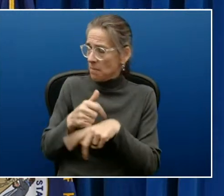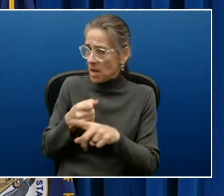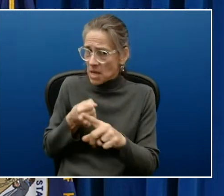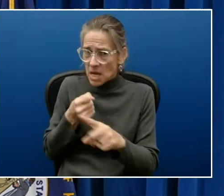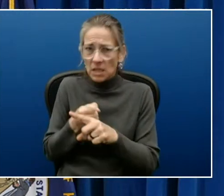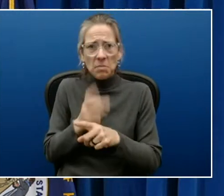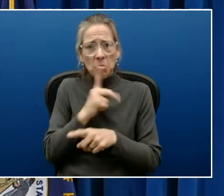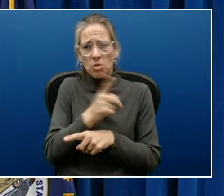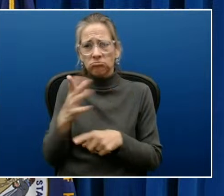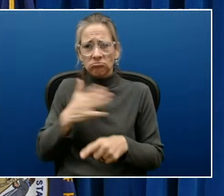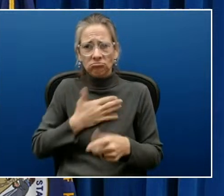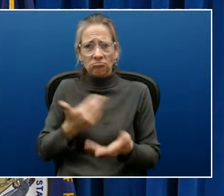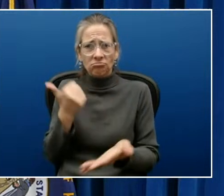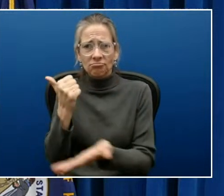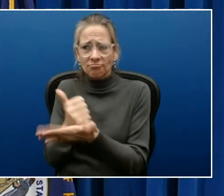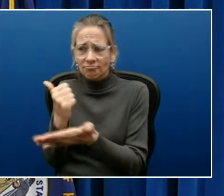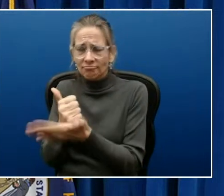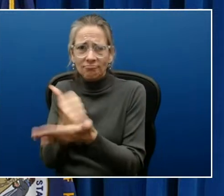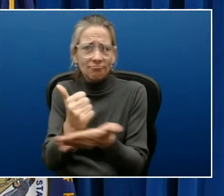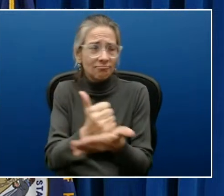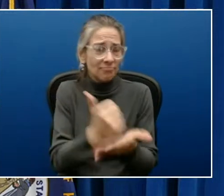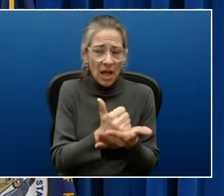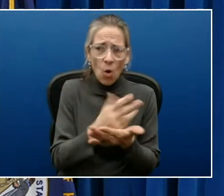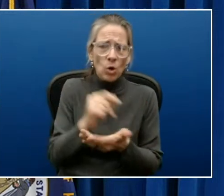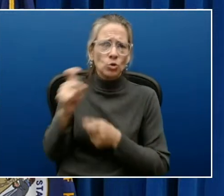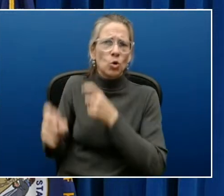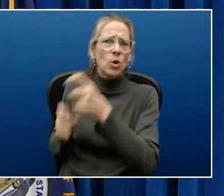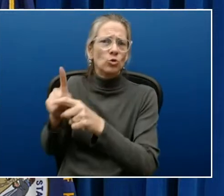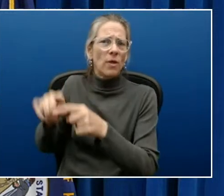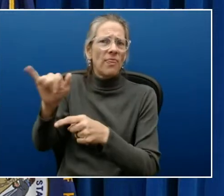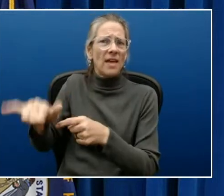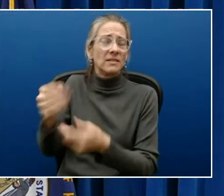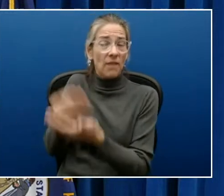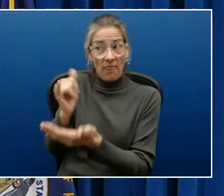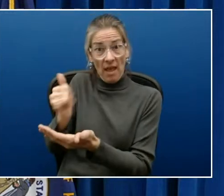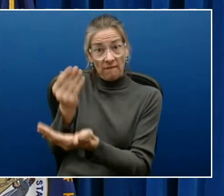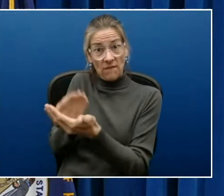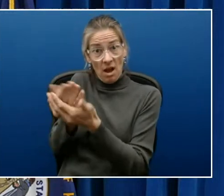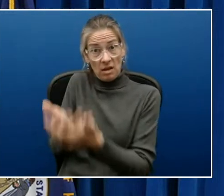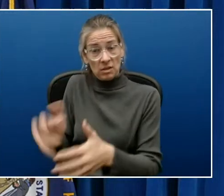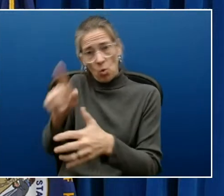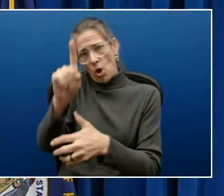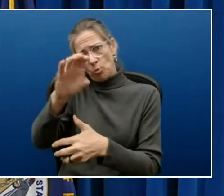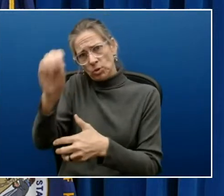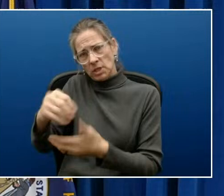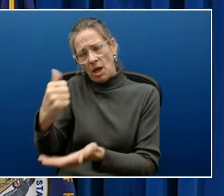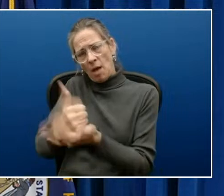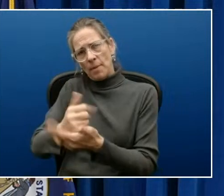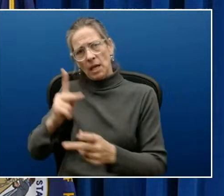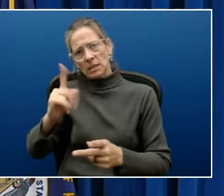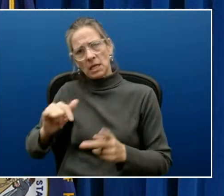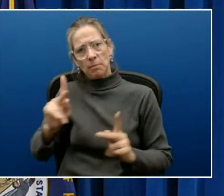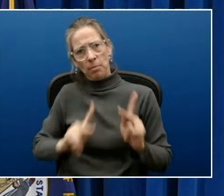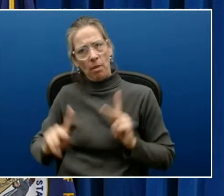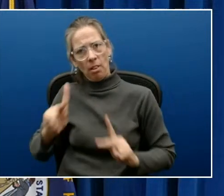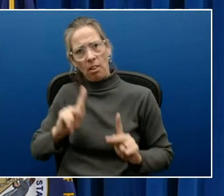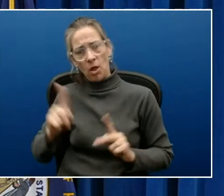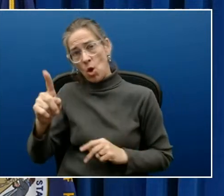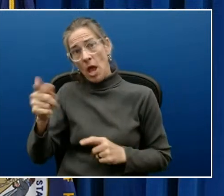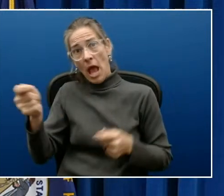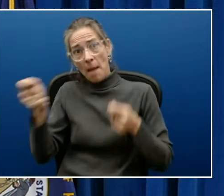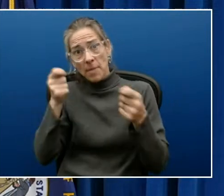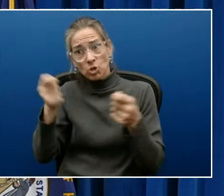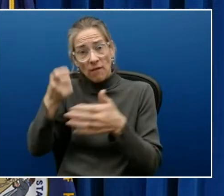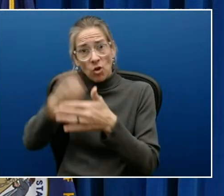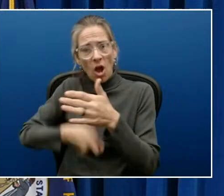is through giving to that fund. 100% of it helps Kentuckians. It is 0 administrative fees other